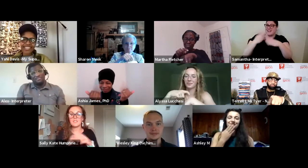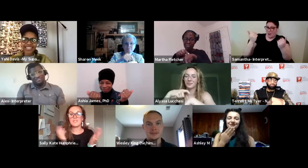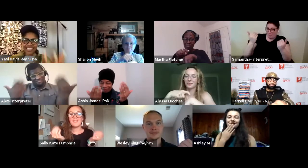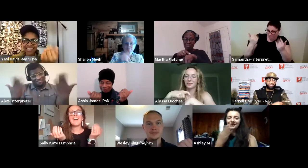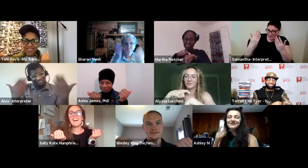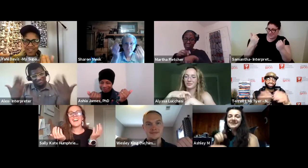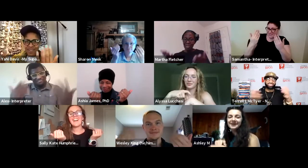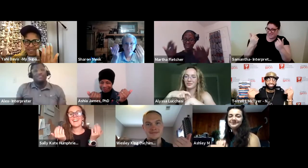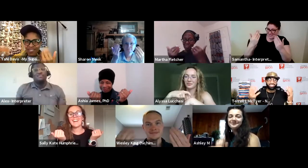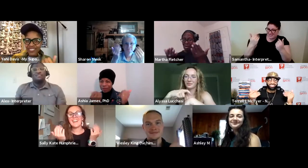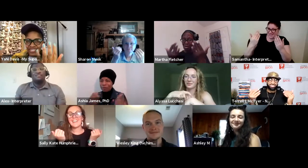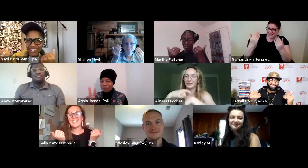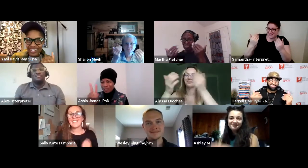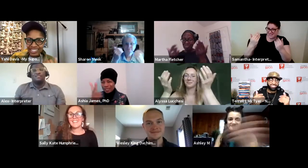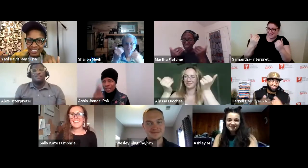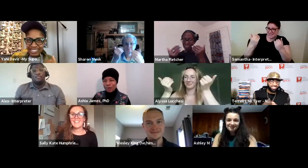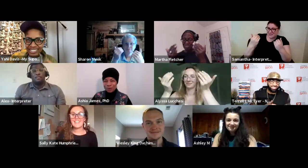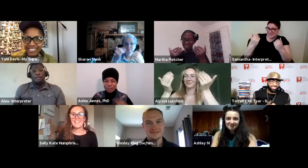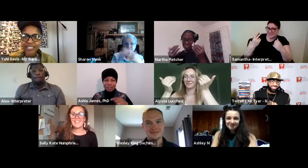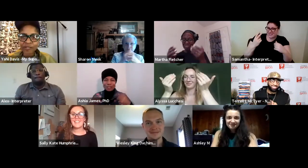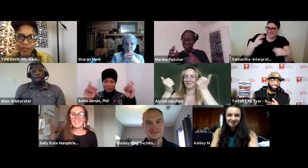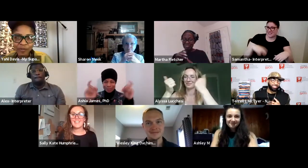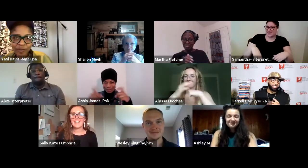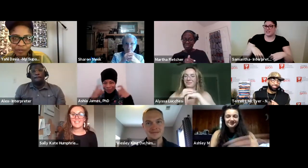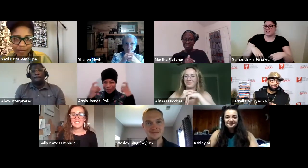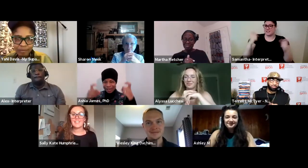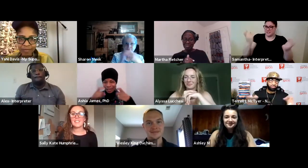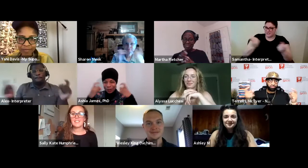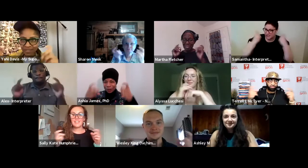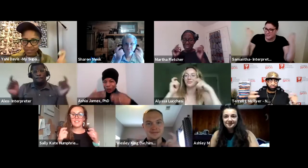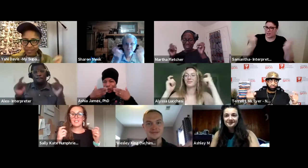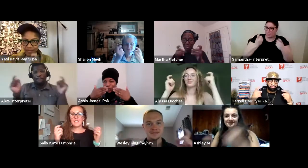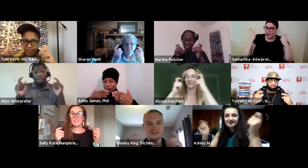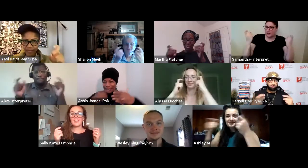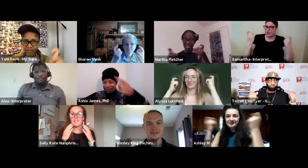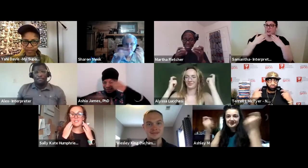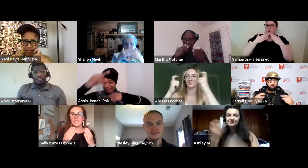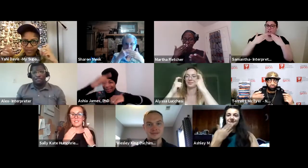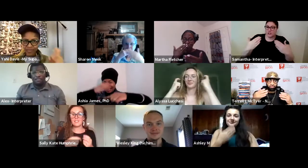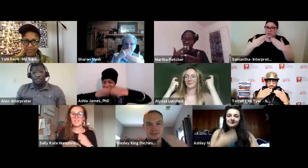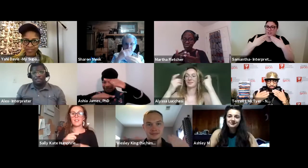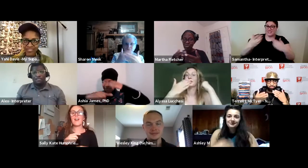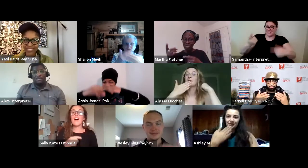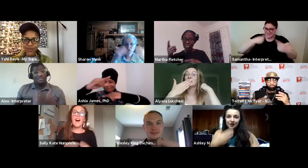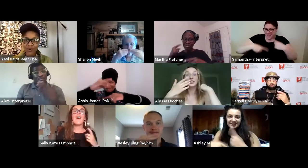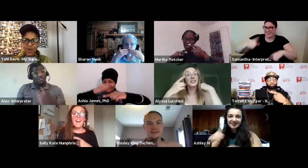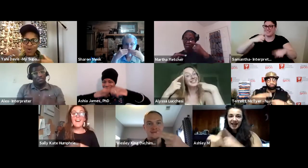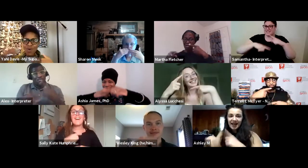on. Come on. But for the second one, we're going to do celebrate good signs.